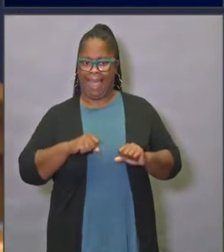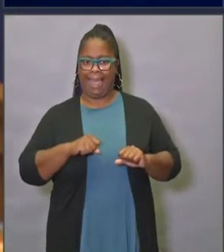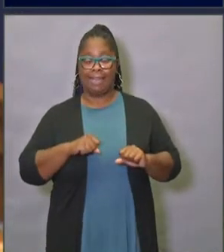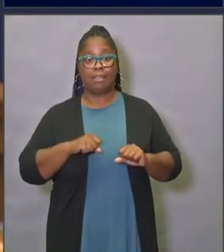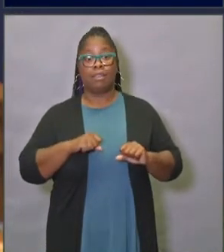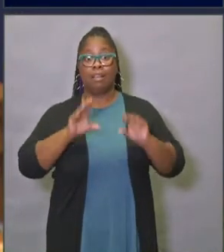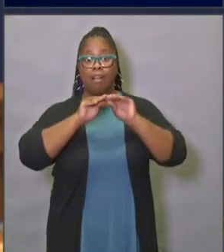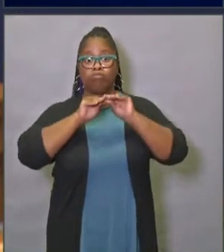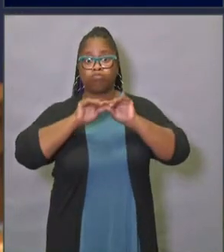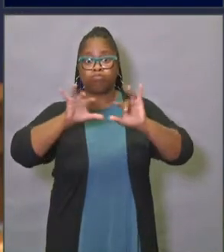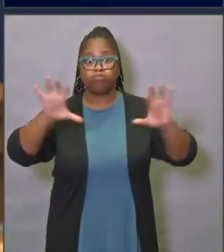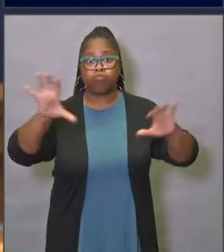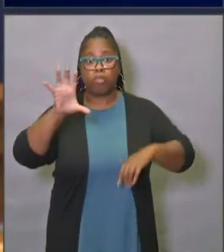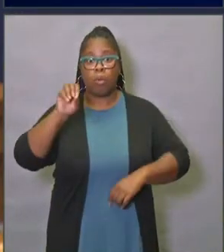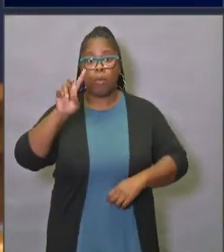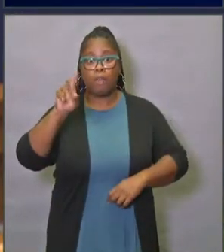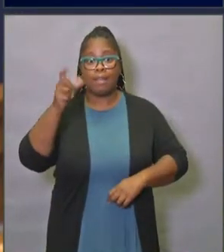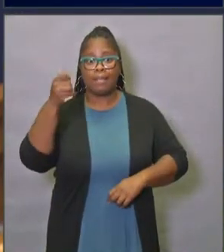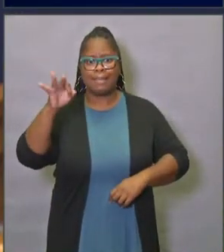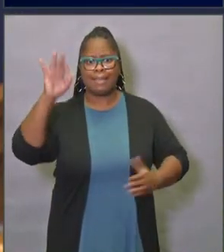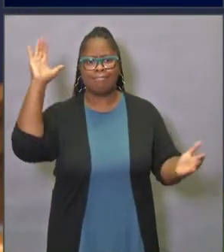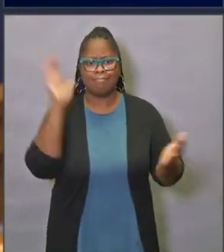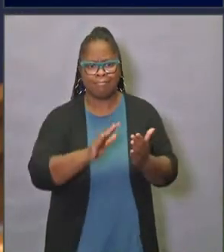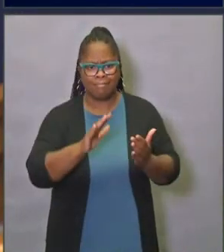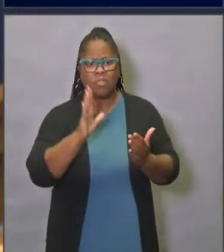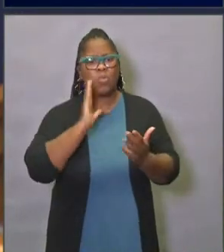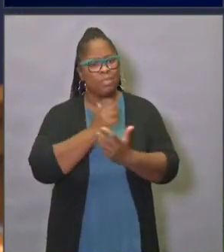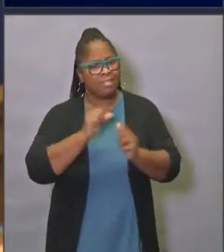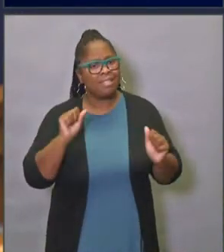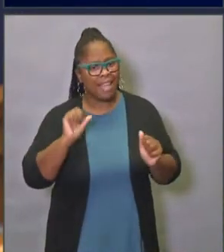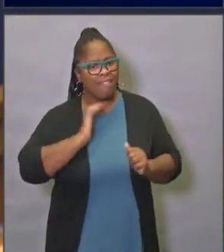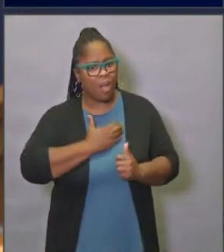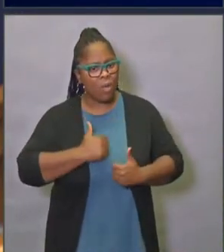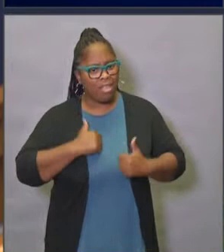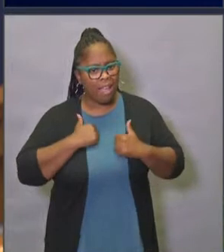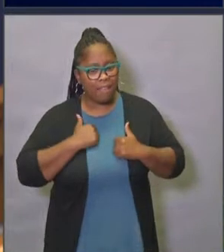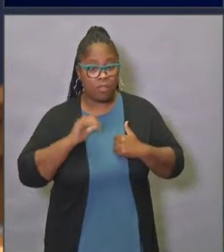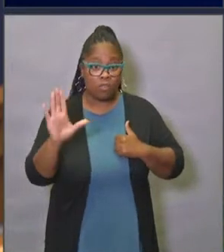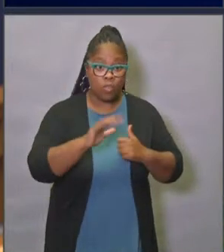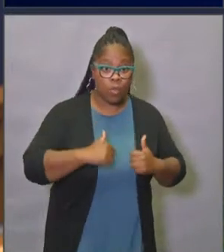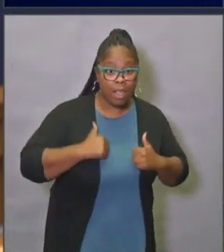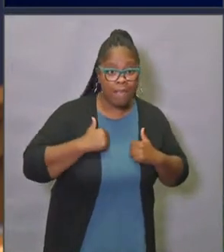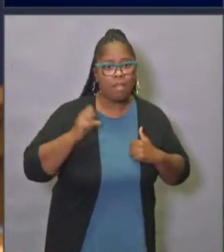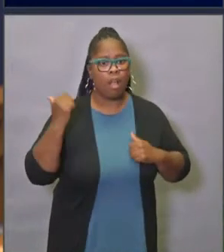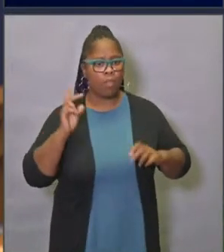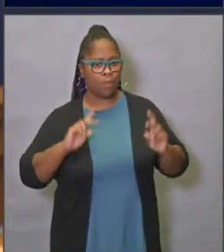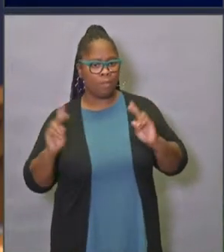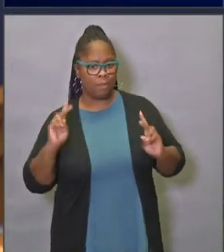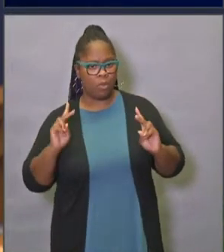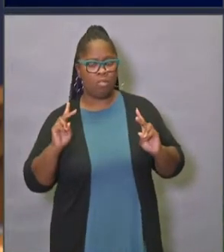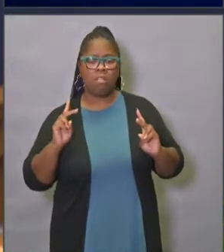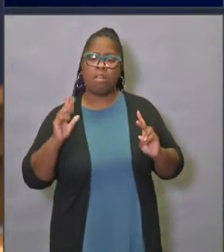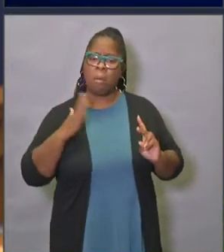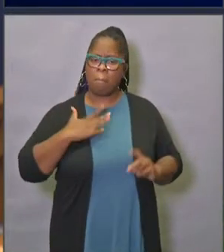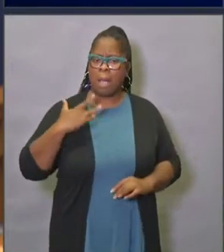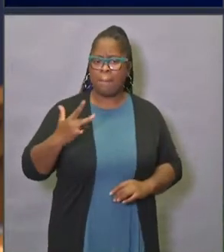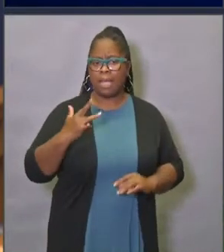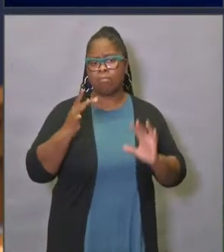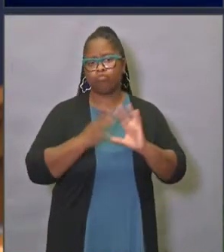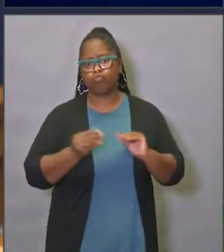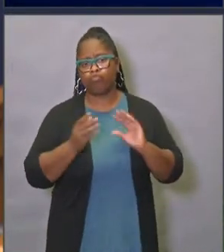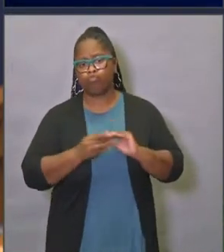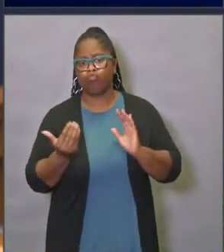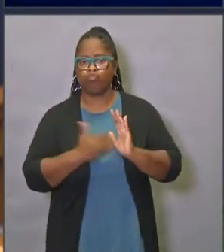of COVID-19. It saves lives, yours and other people in our community. And I say this often, but it's